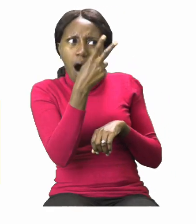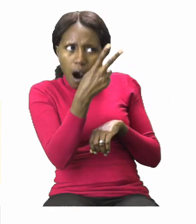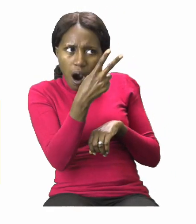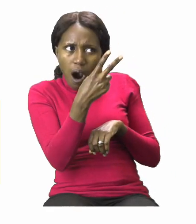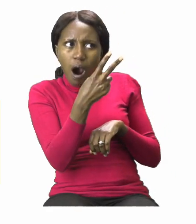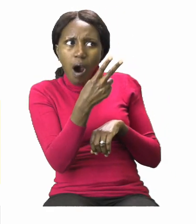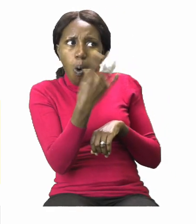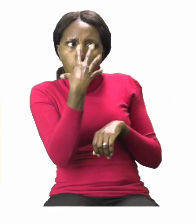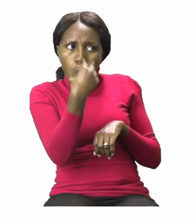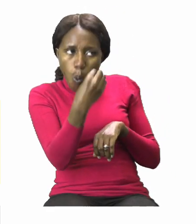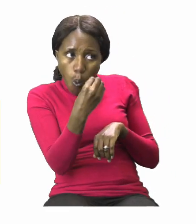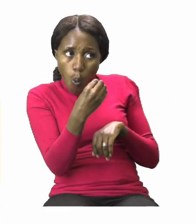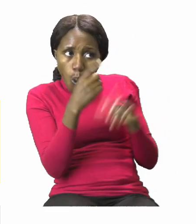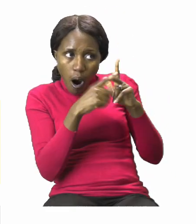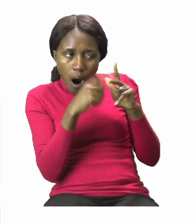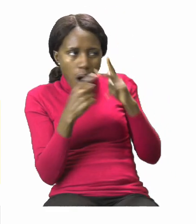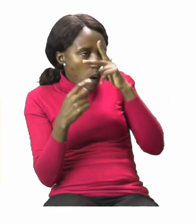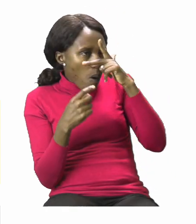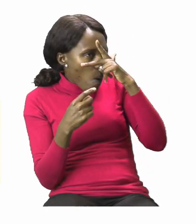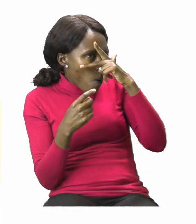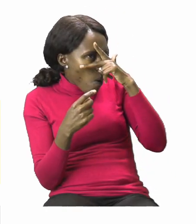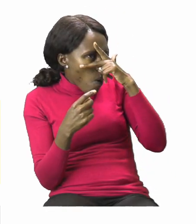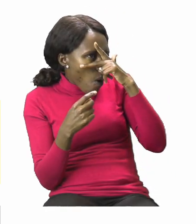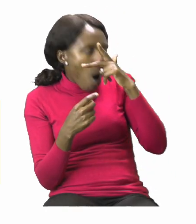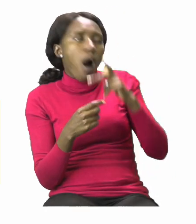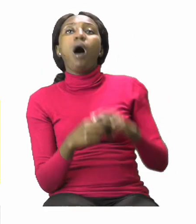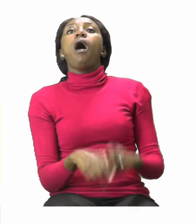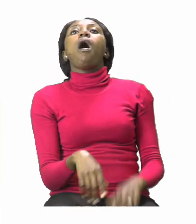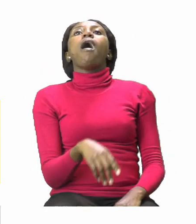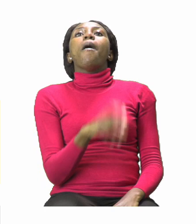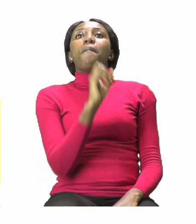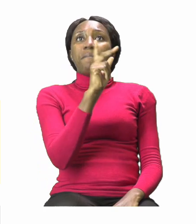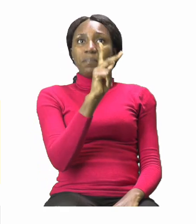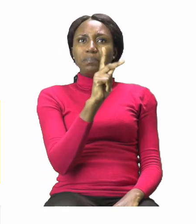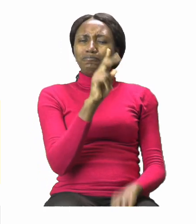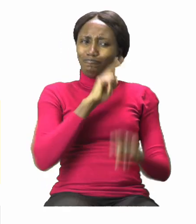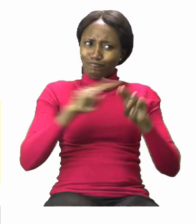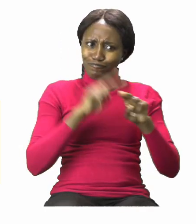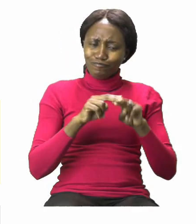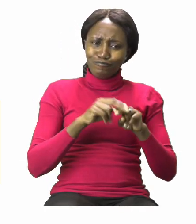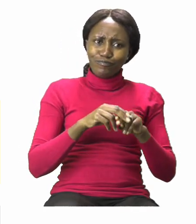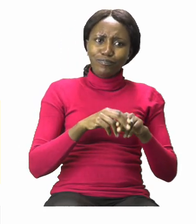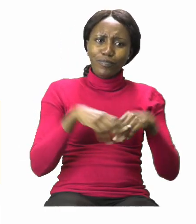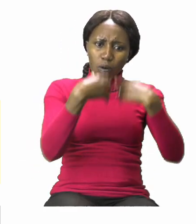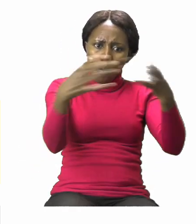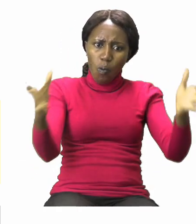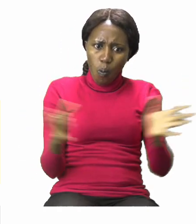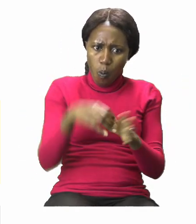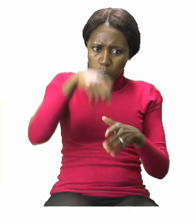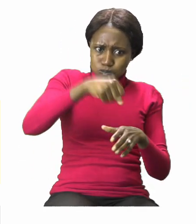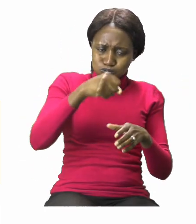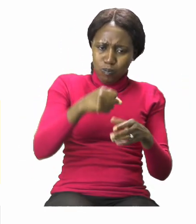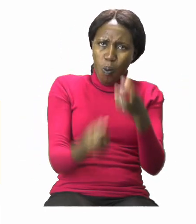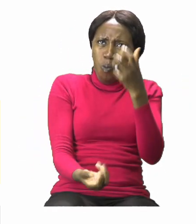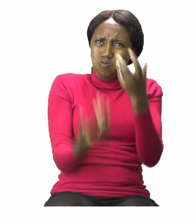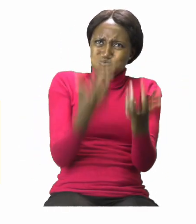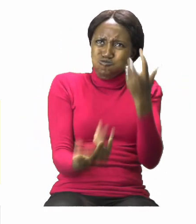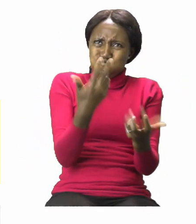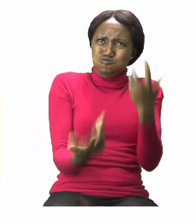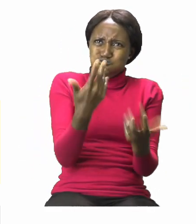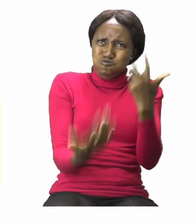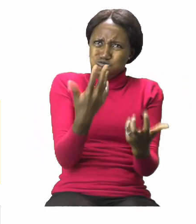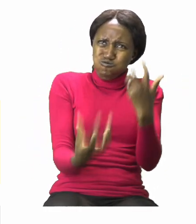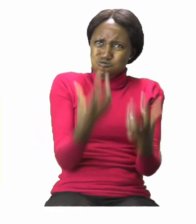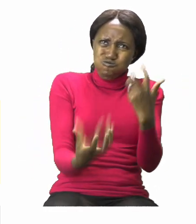from the windows, they decided, let's boil a pot of water. So